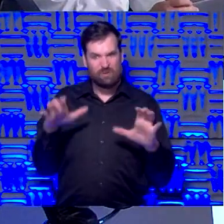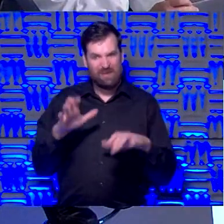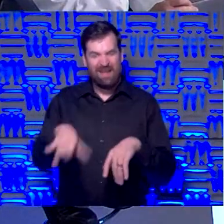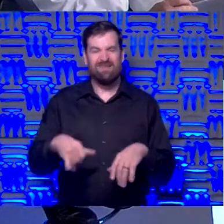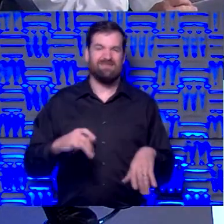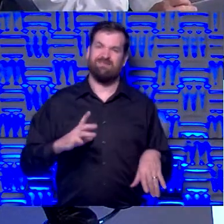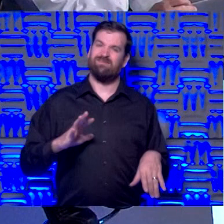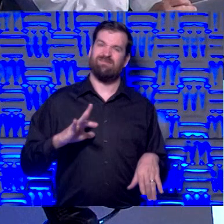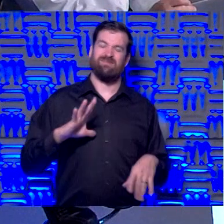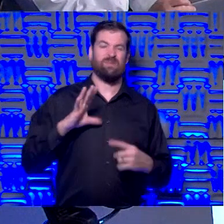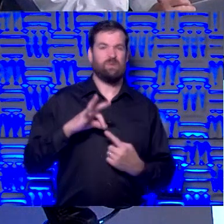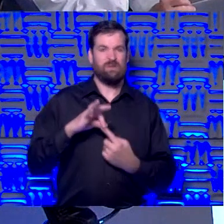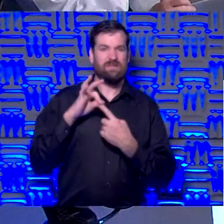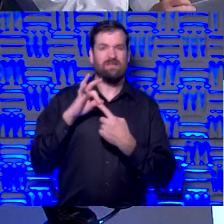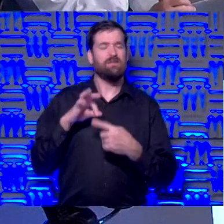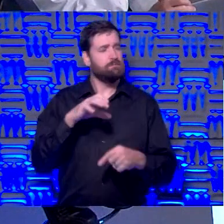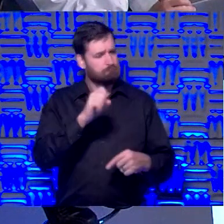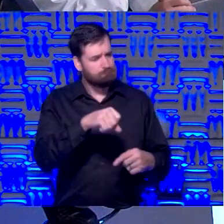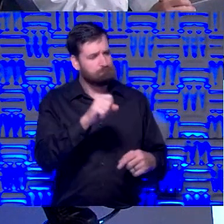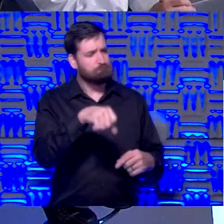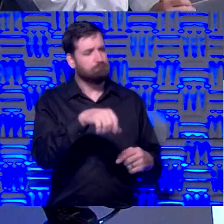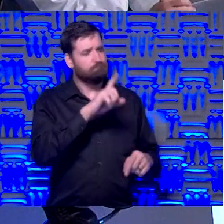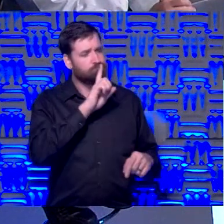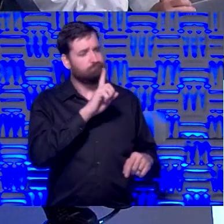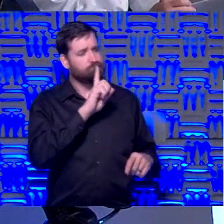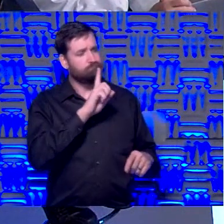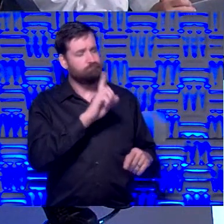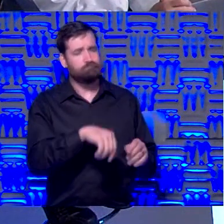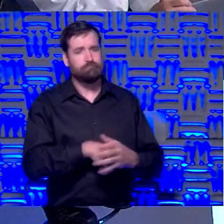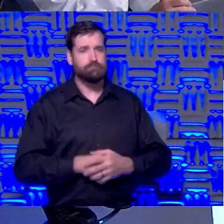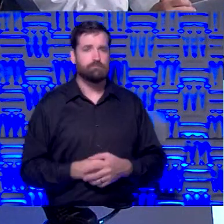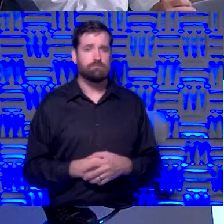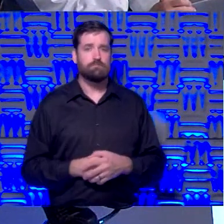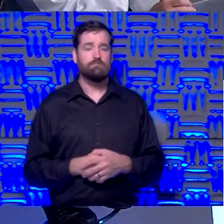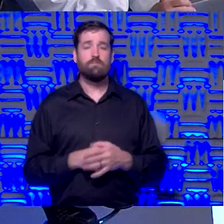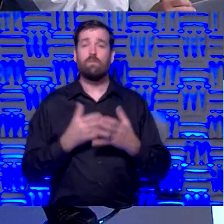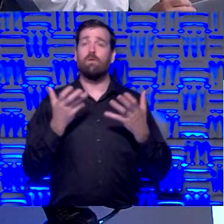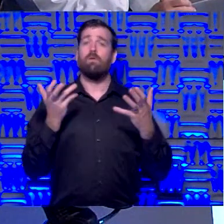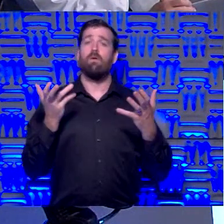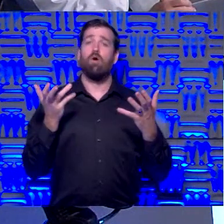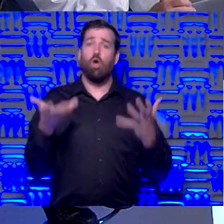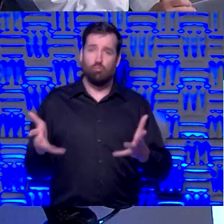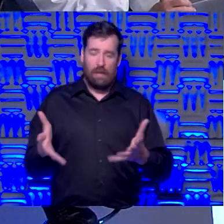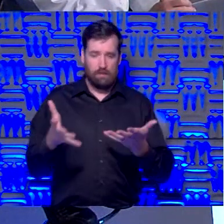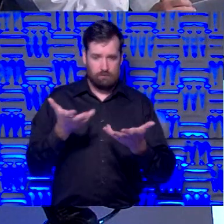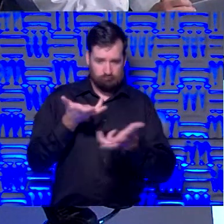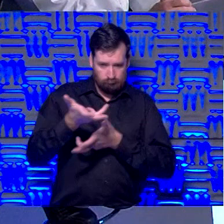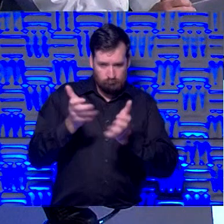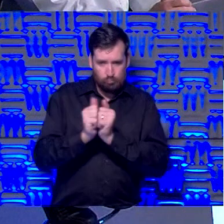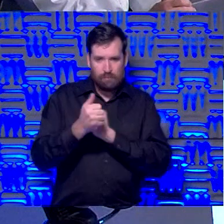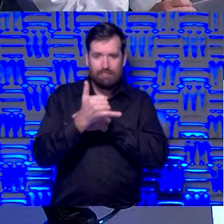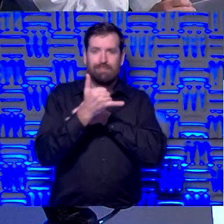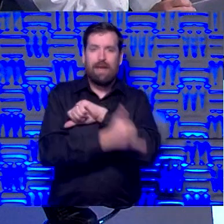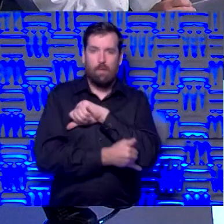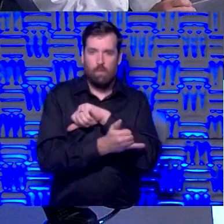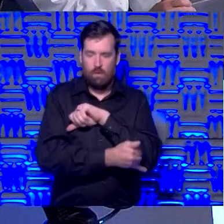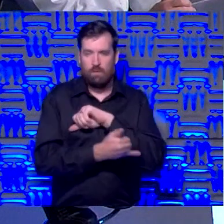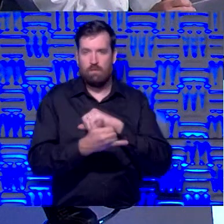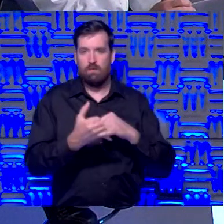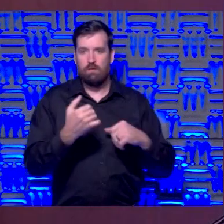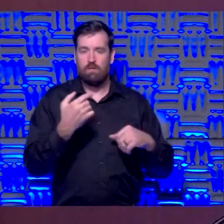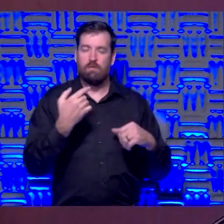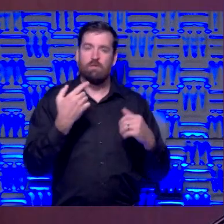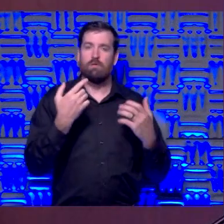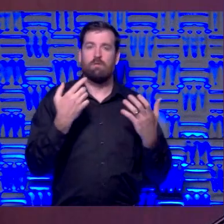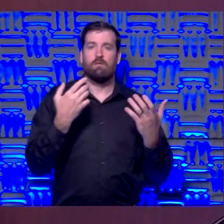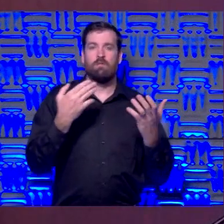That's pretty unique as well. It is, and already we've been working together with the county to